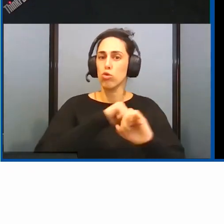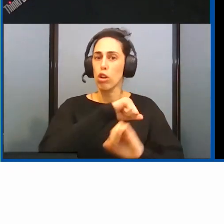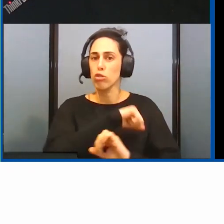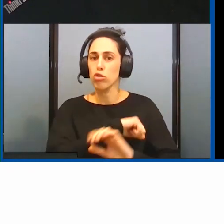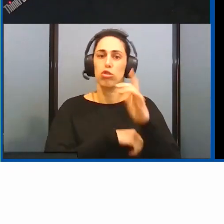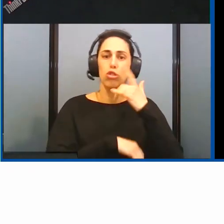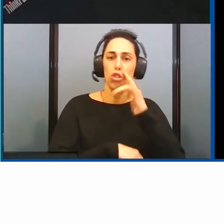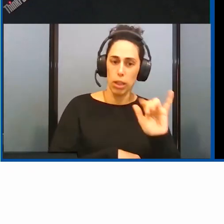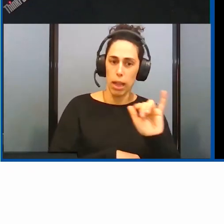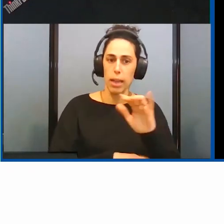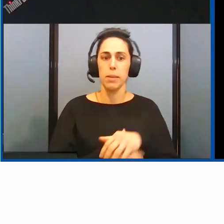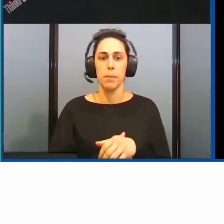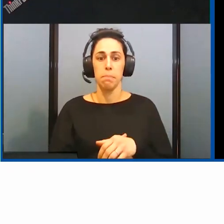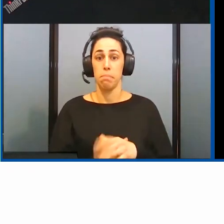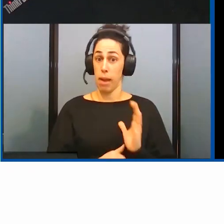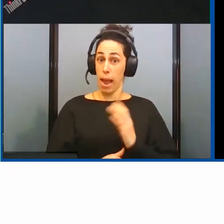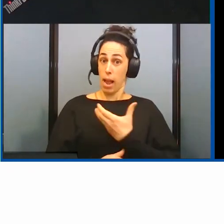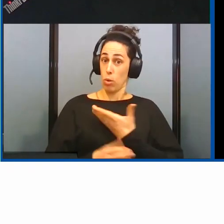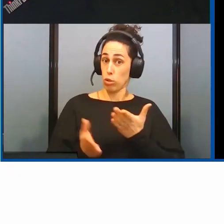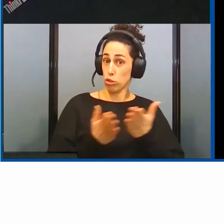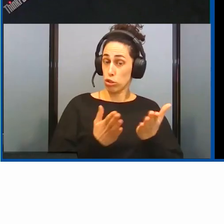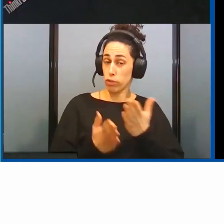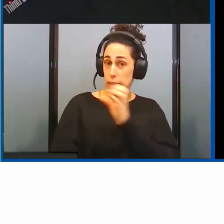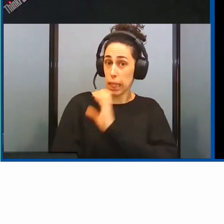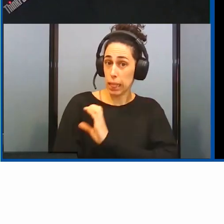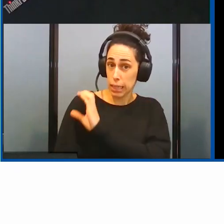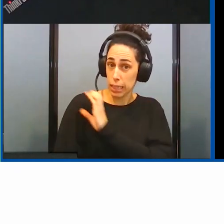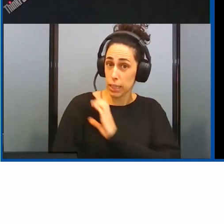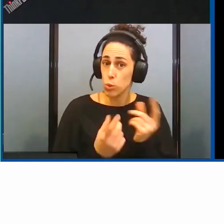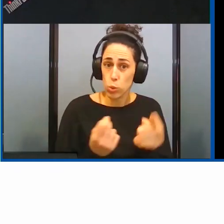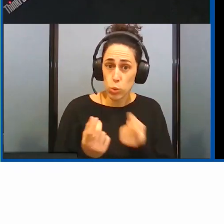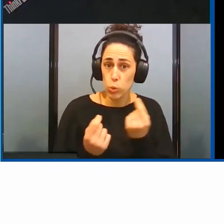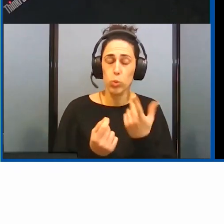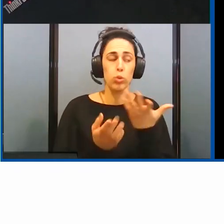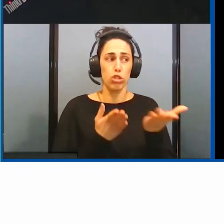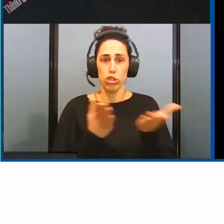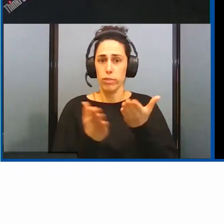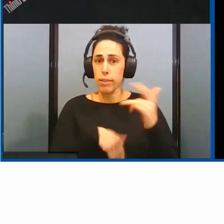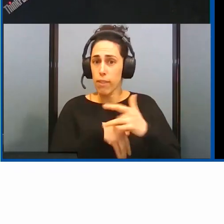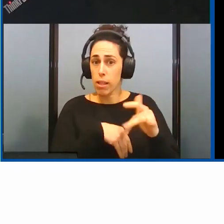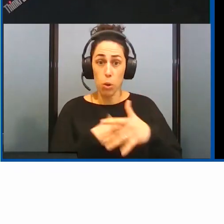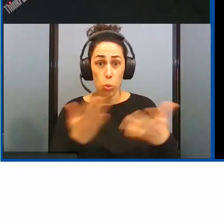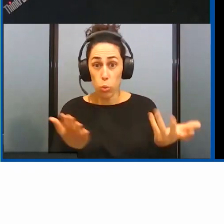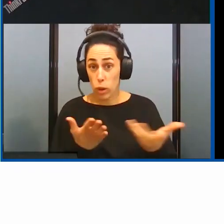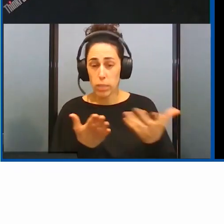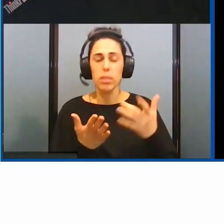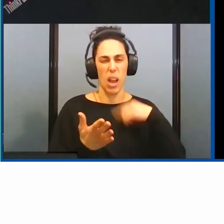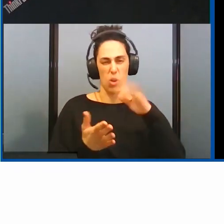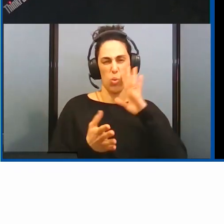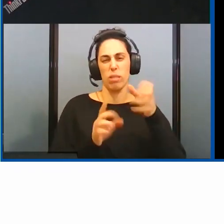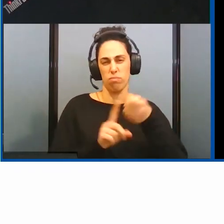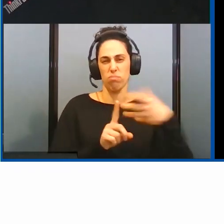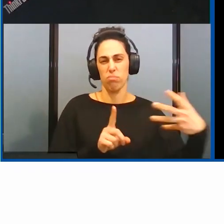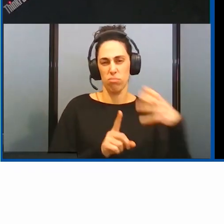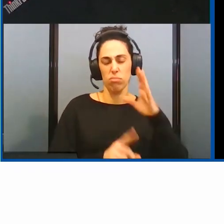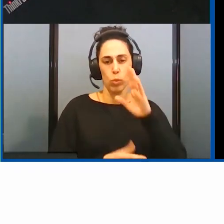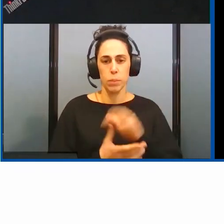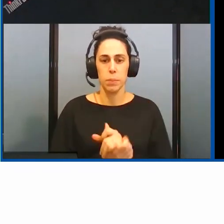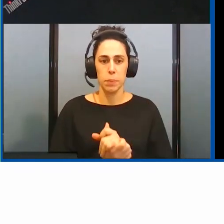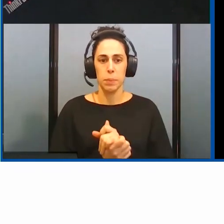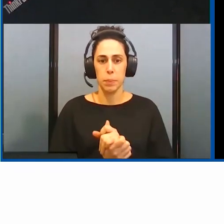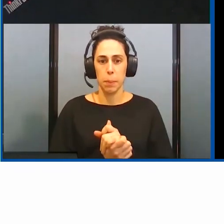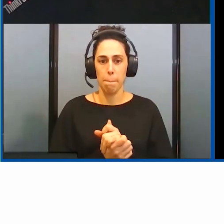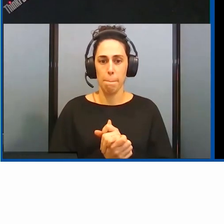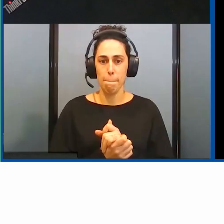are available, and kind of where we sit in that space. And then the second part of the presentation will be focusing on